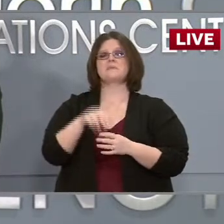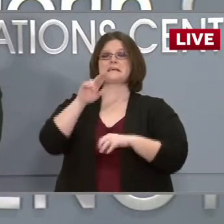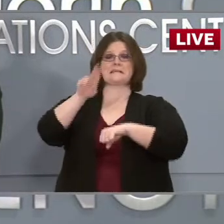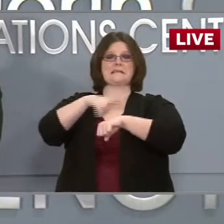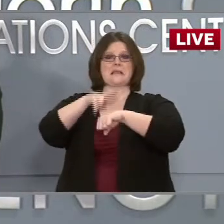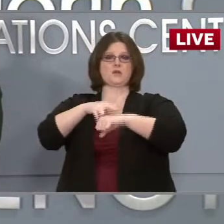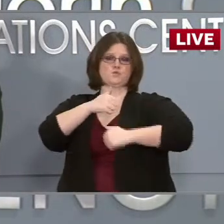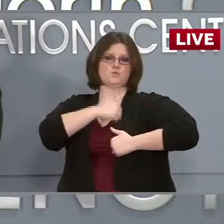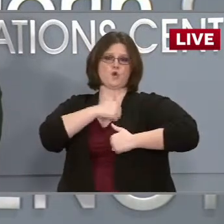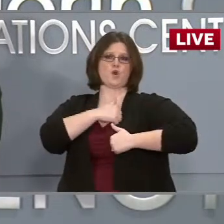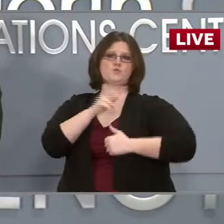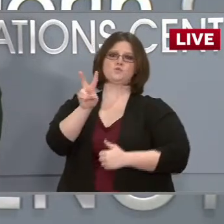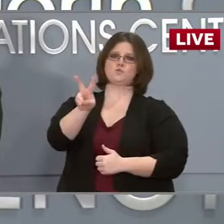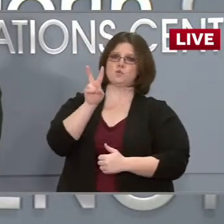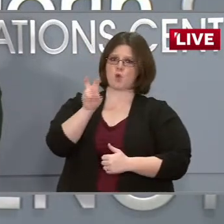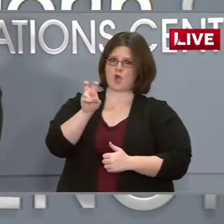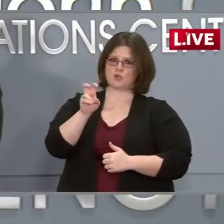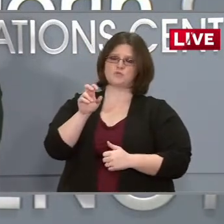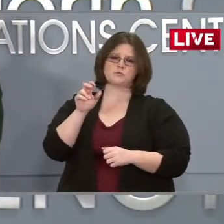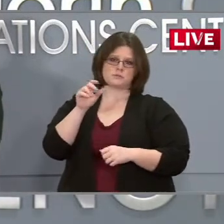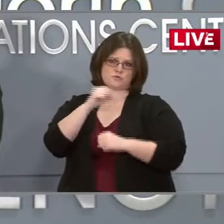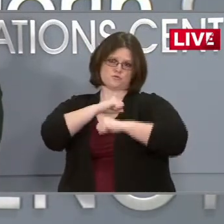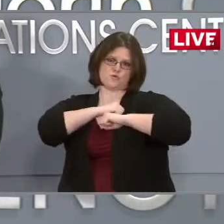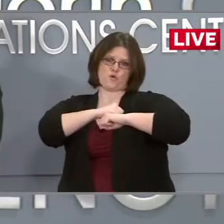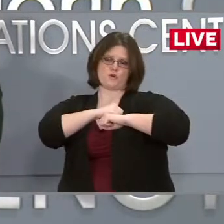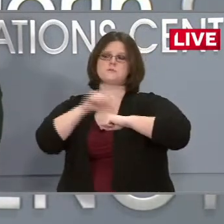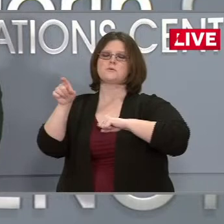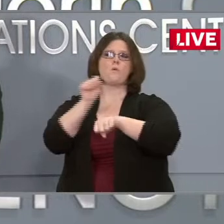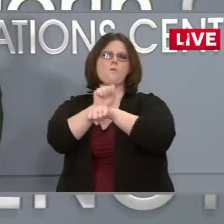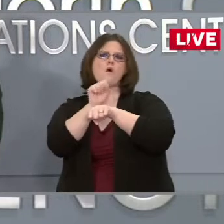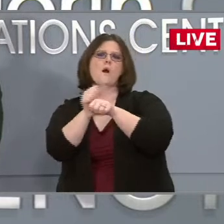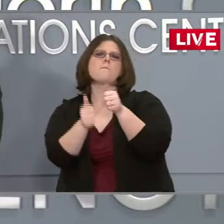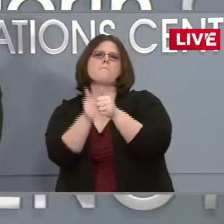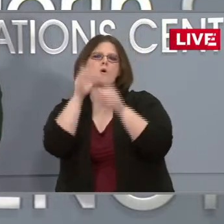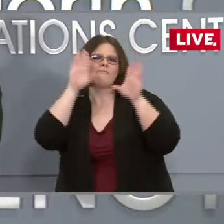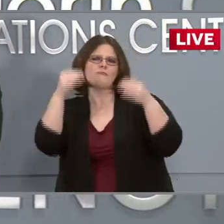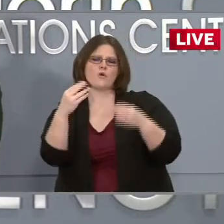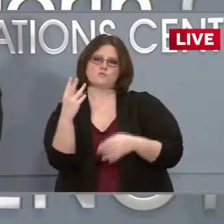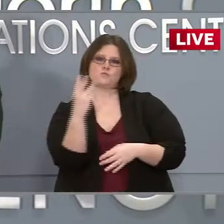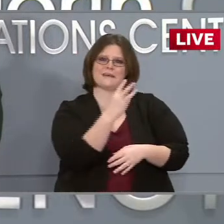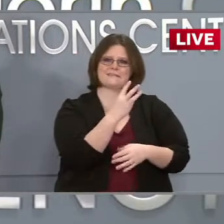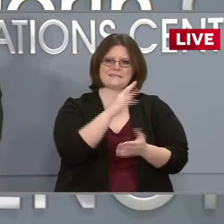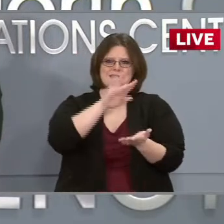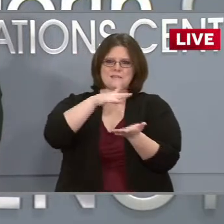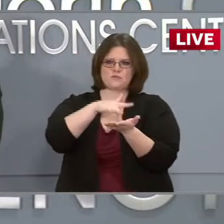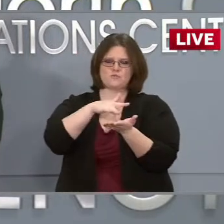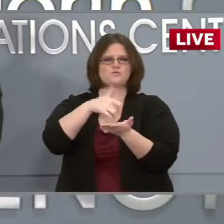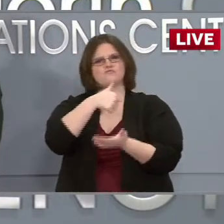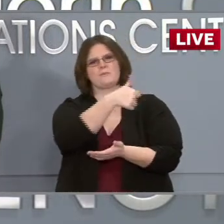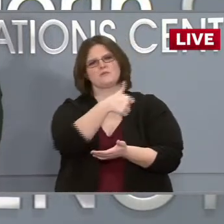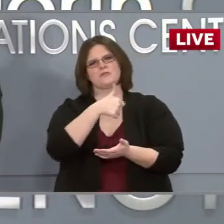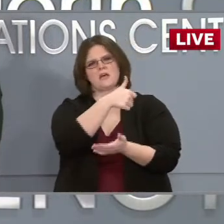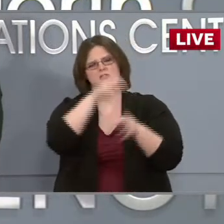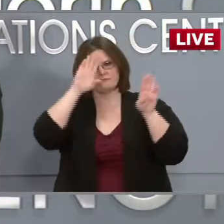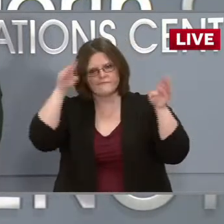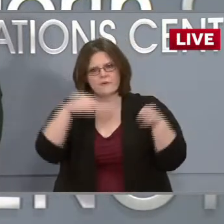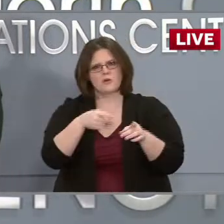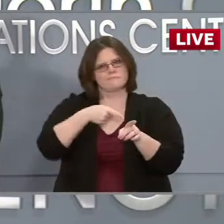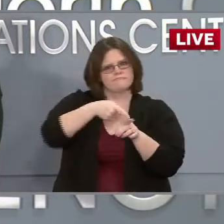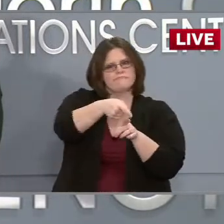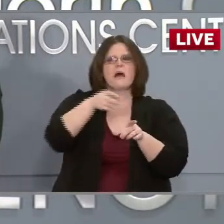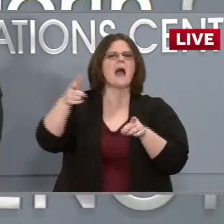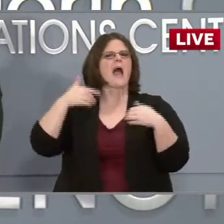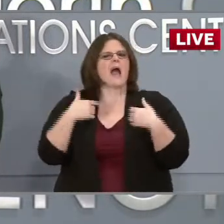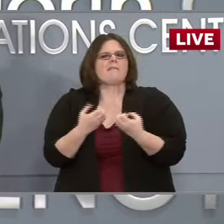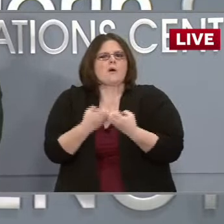response. The National Guard will work in western and central counties to help with transportation. They're equipped